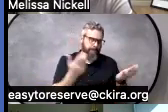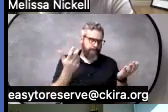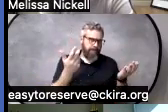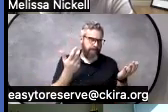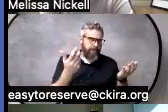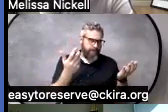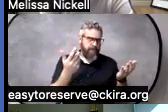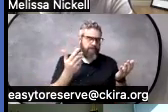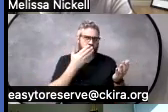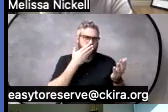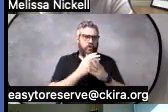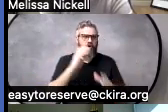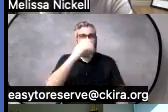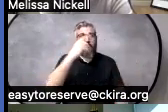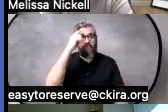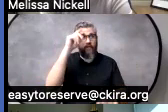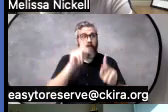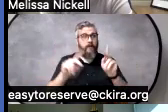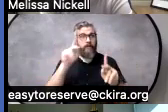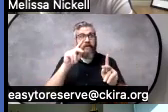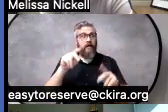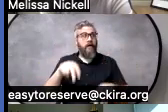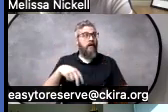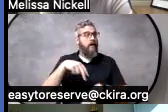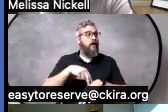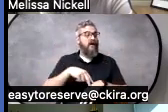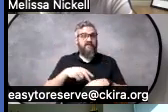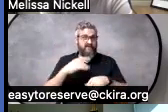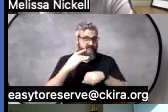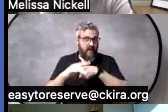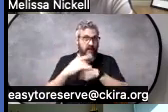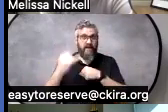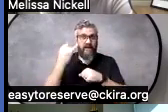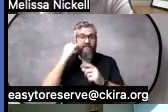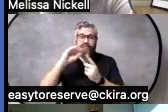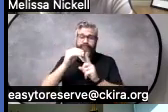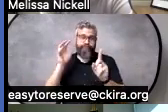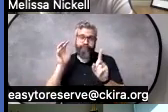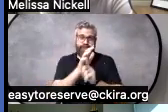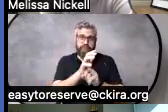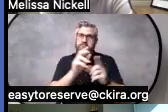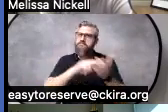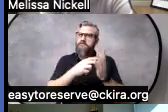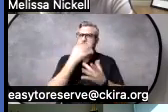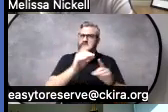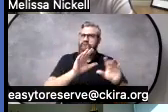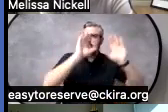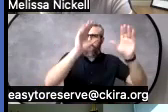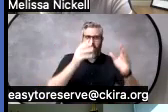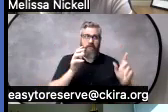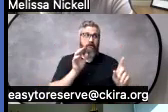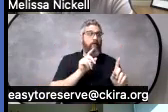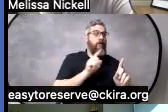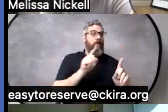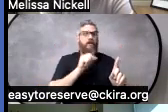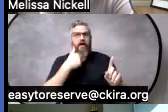is good to look for people that look like they're free. If it's crowded, it means it's an interesting poster, which is great, but you may not have an opportunity to ask